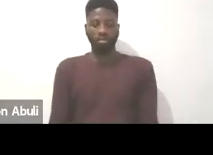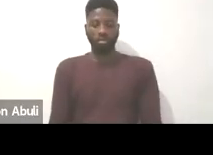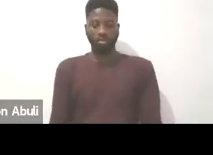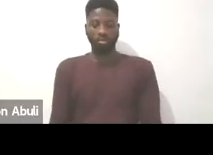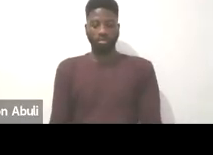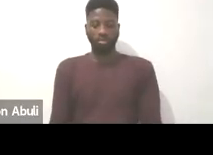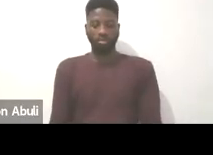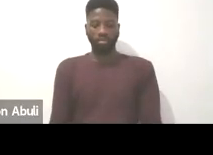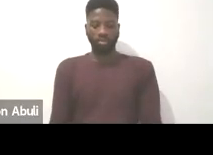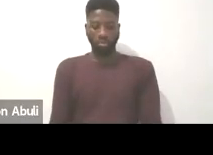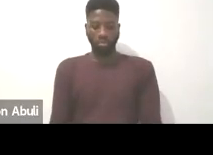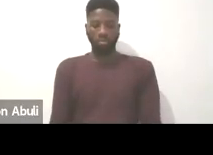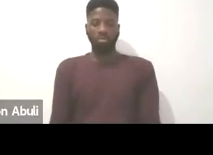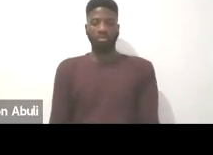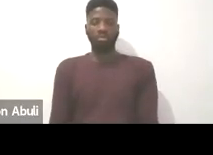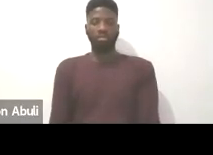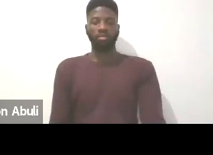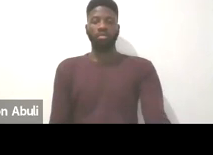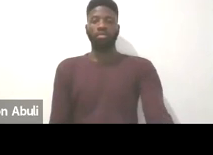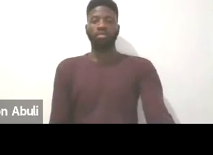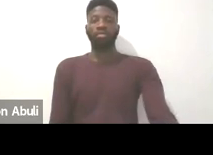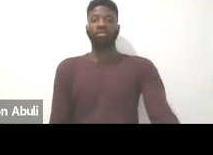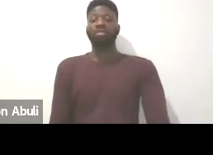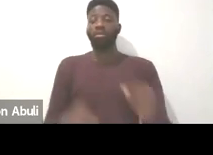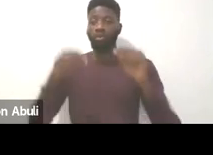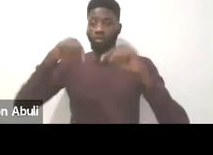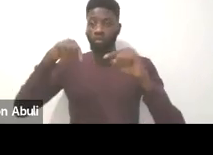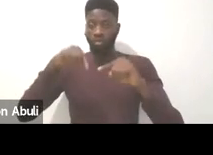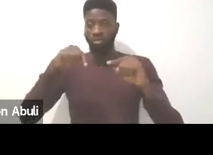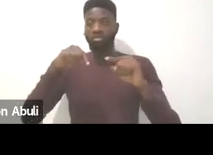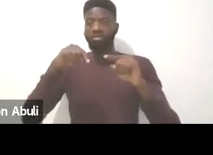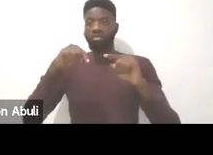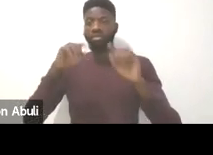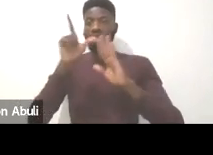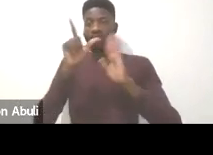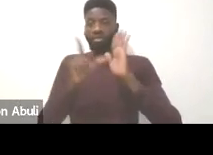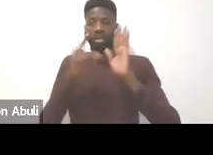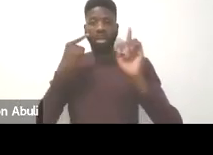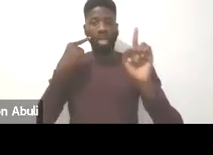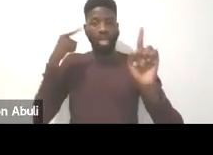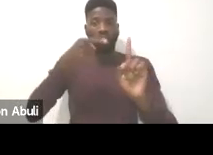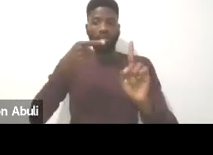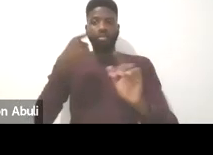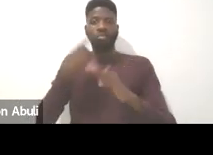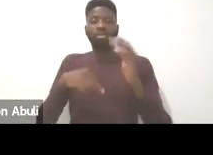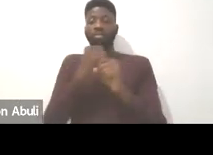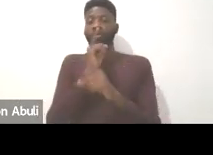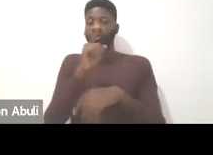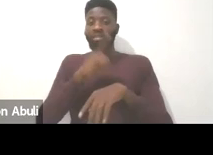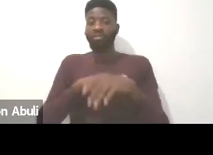Right, so the goal of this lesson today is to ensure that at the end of